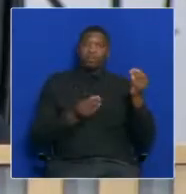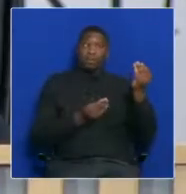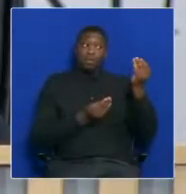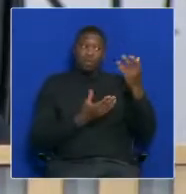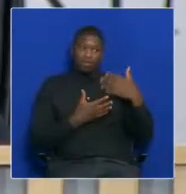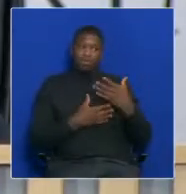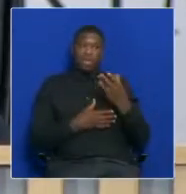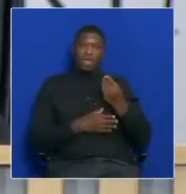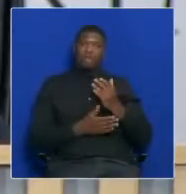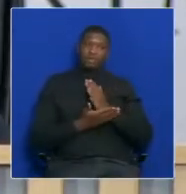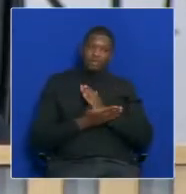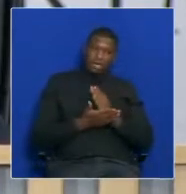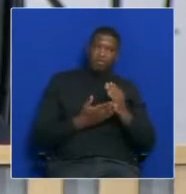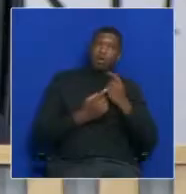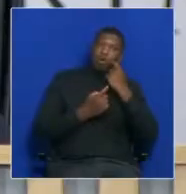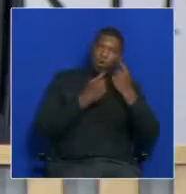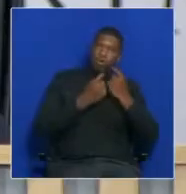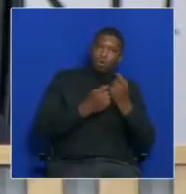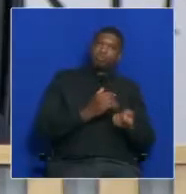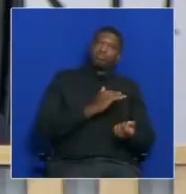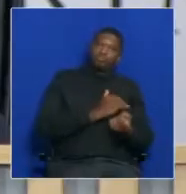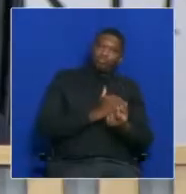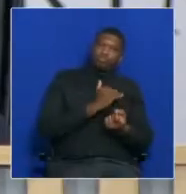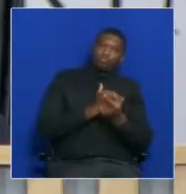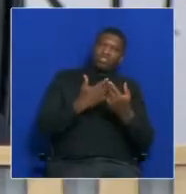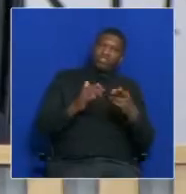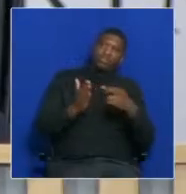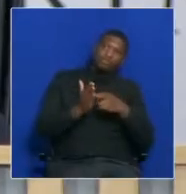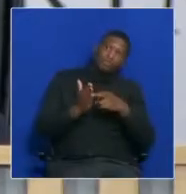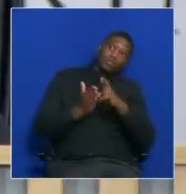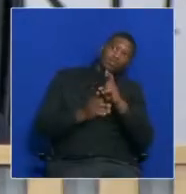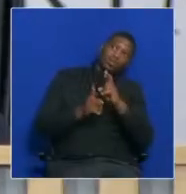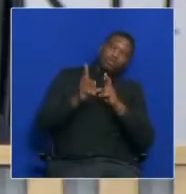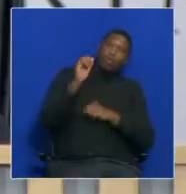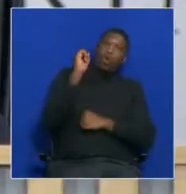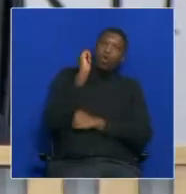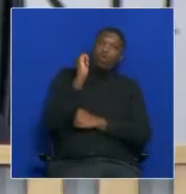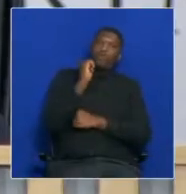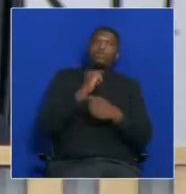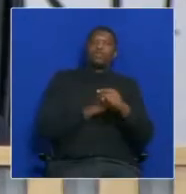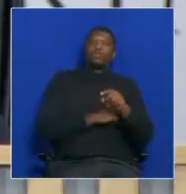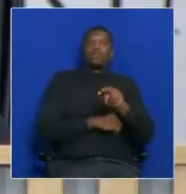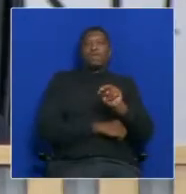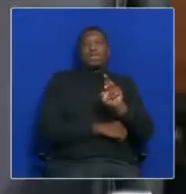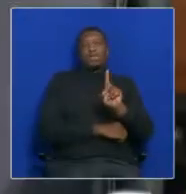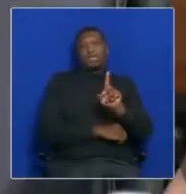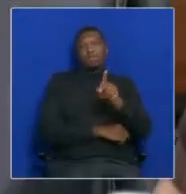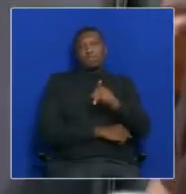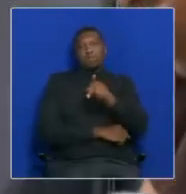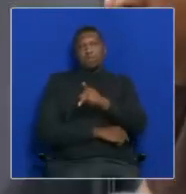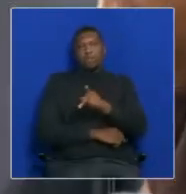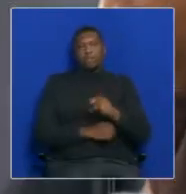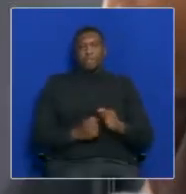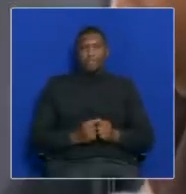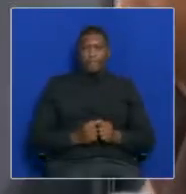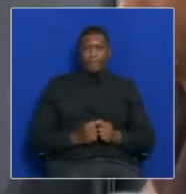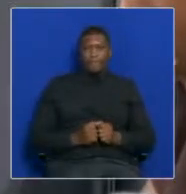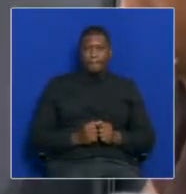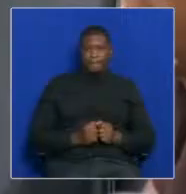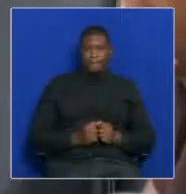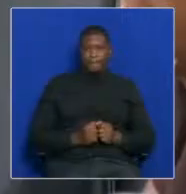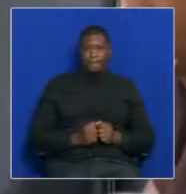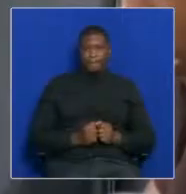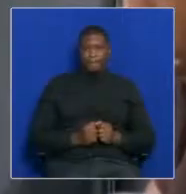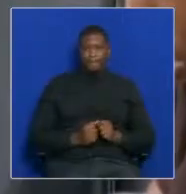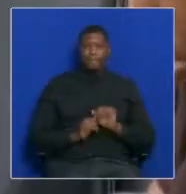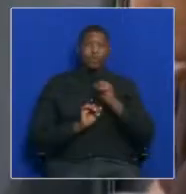complaints that were referred to the office of the NDPP, the former NDPP. I may have misheard you. Did you say